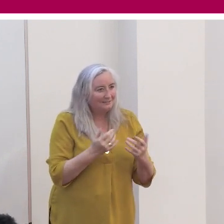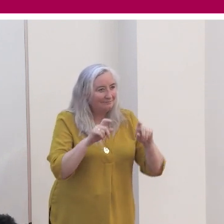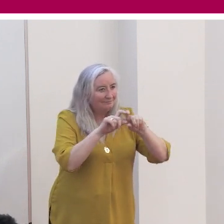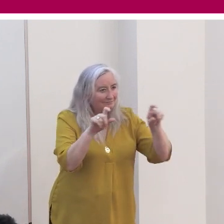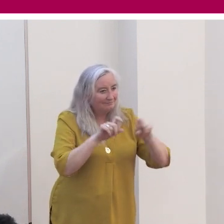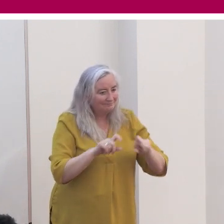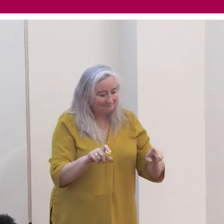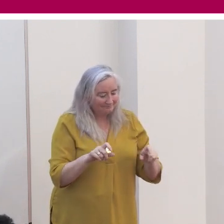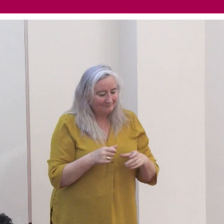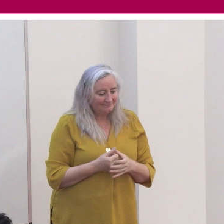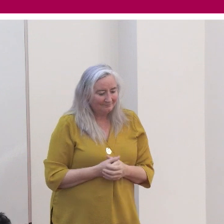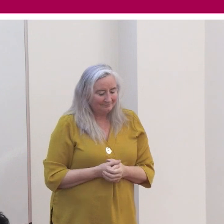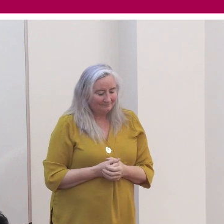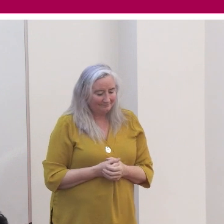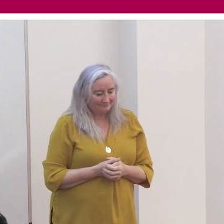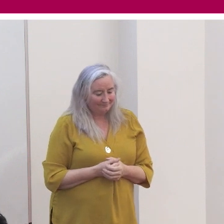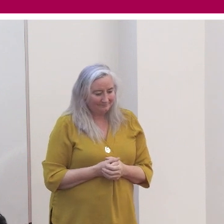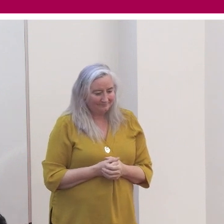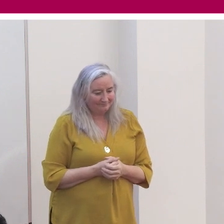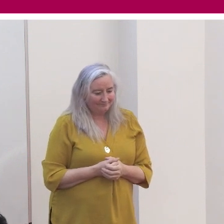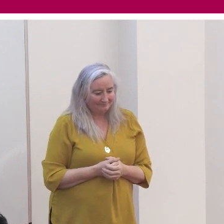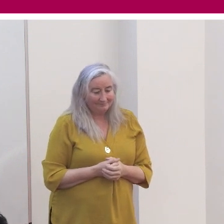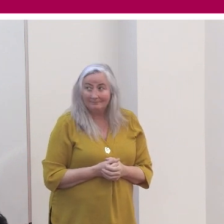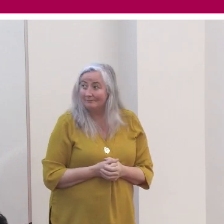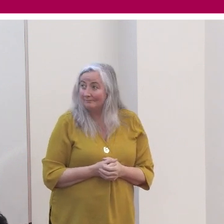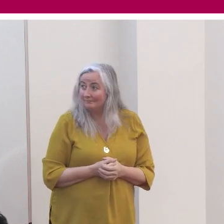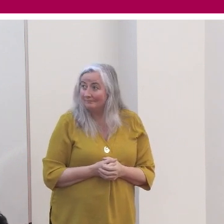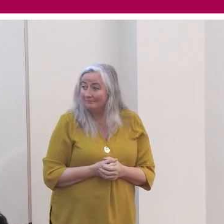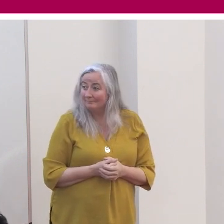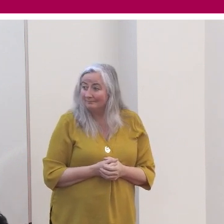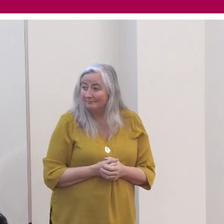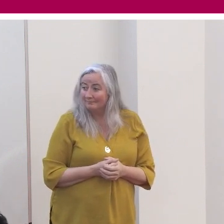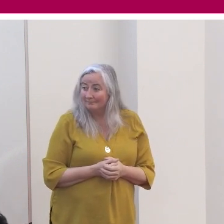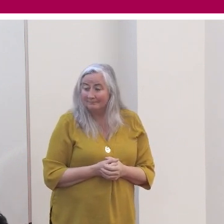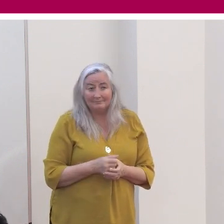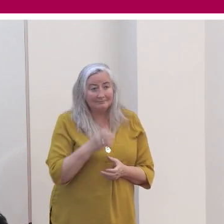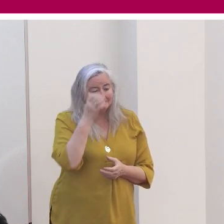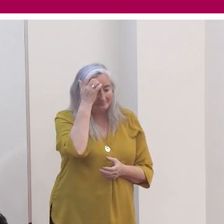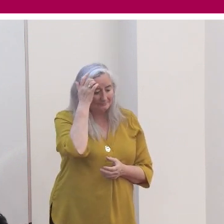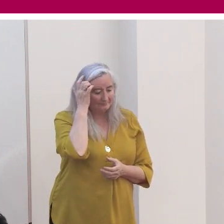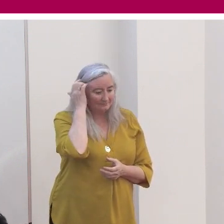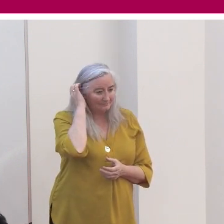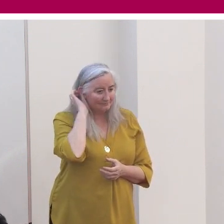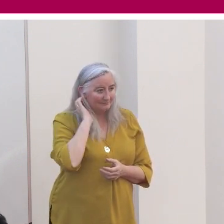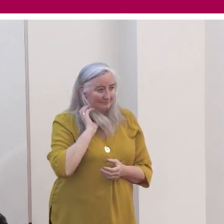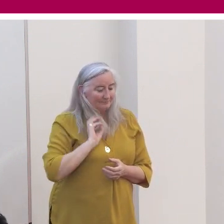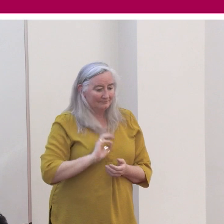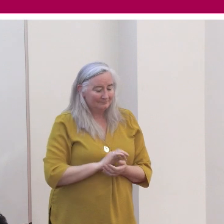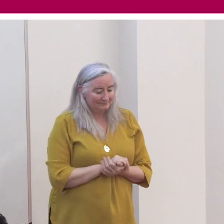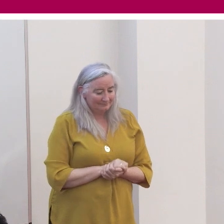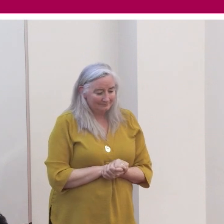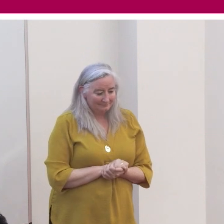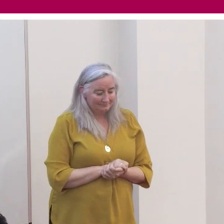which is a particular type of legislation here in the European Union. It's only pushed for criminal